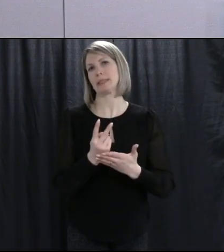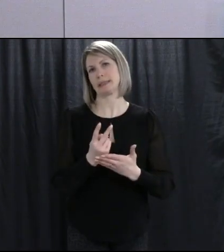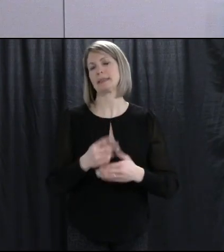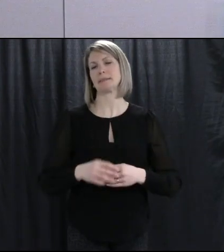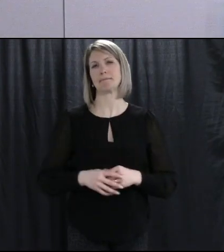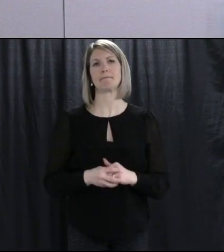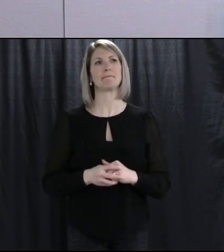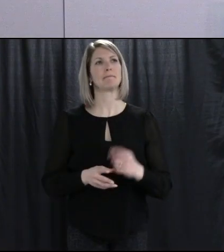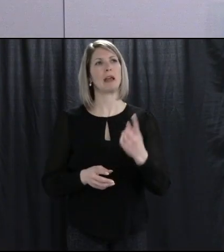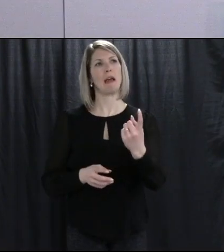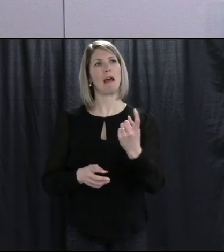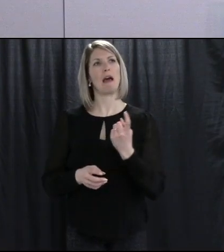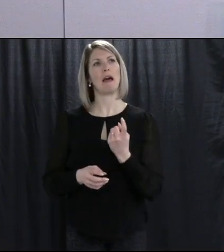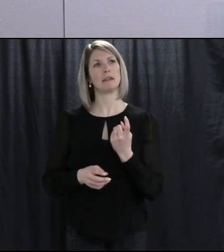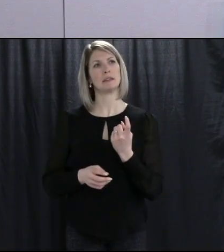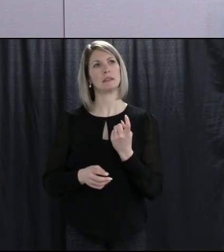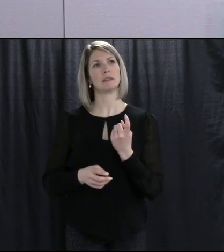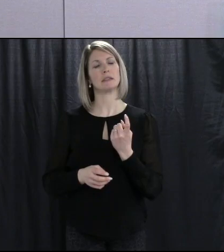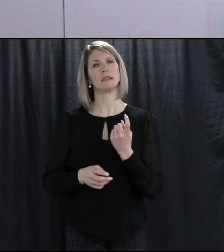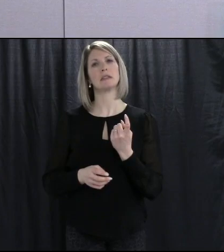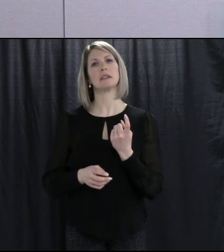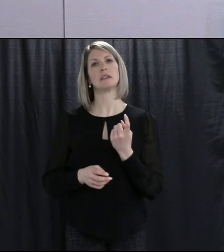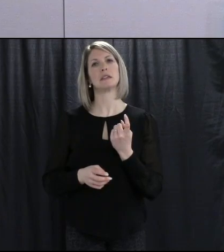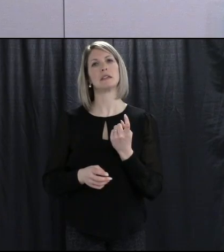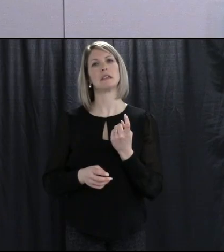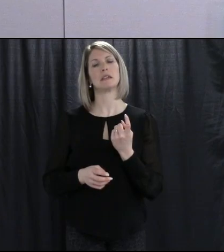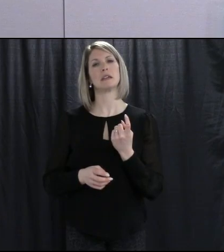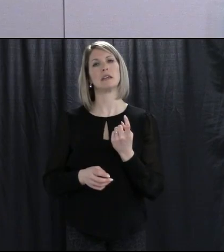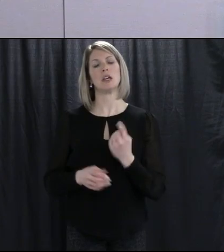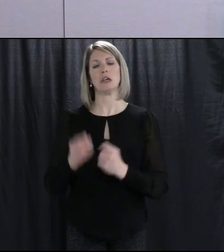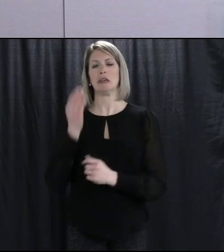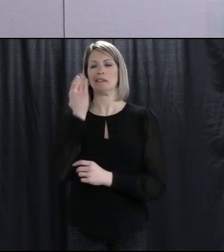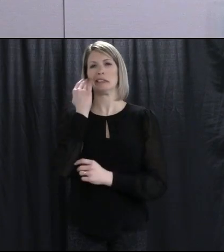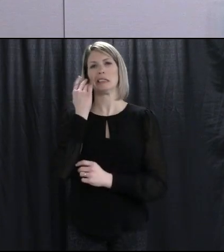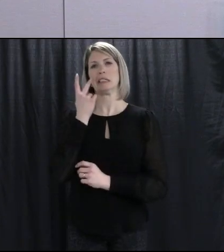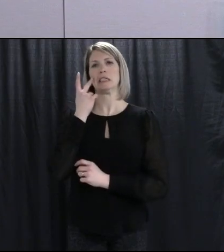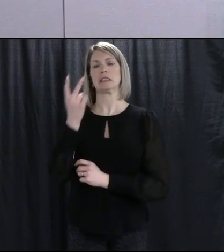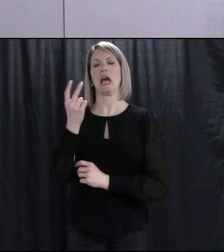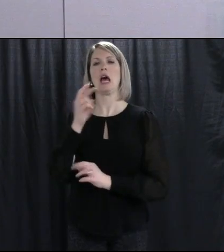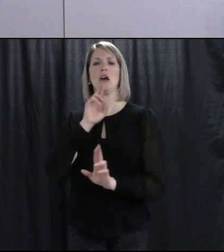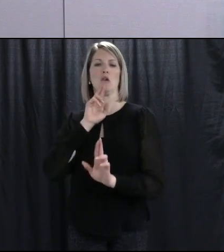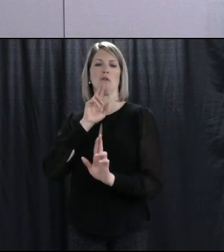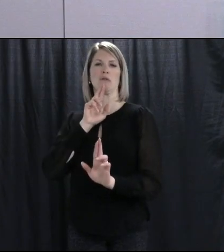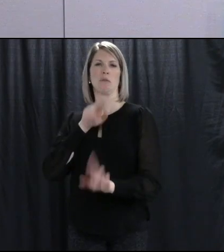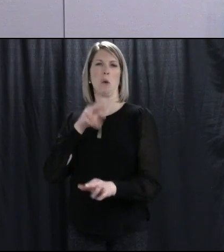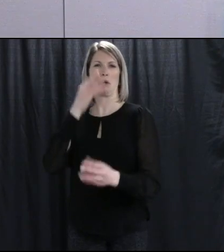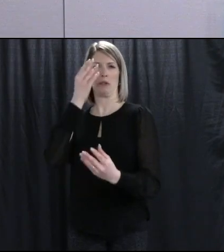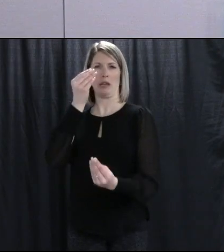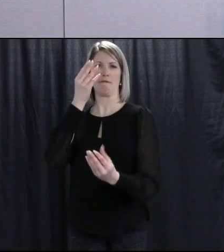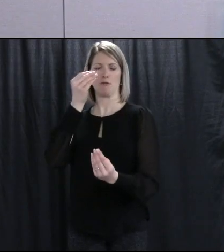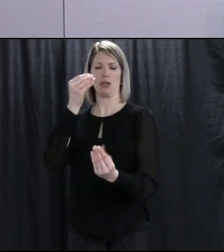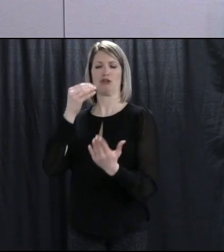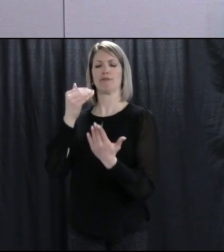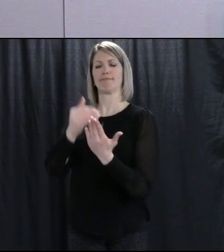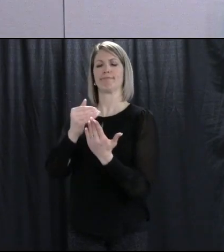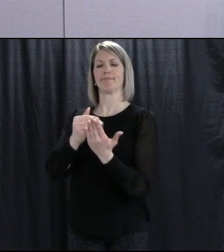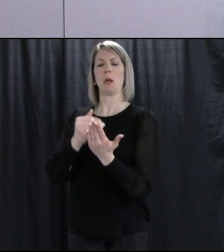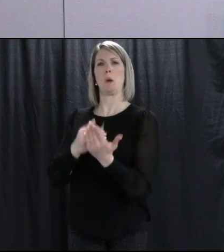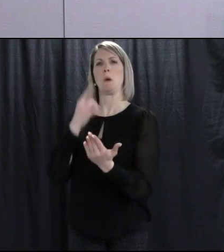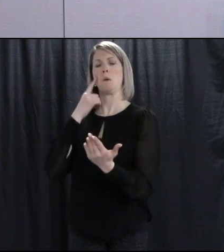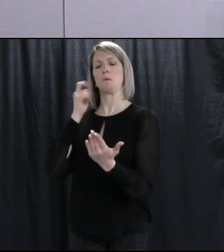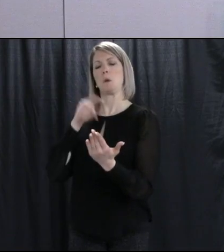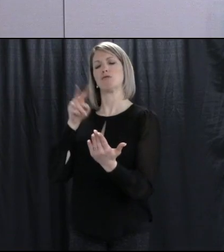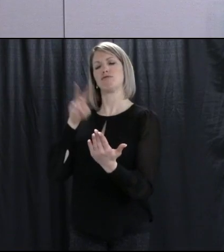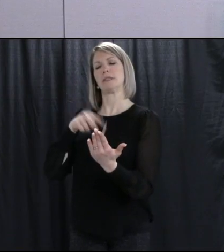There have been a couple of reports, studies out in the past few days that suggest this is far more contagious